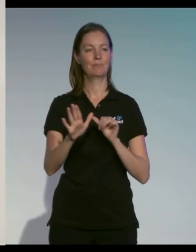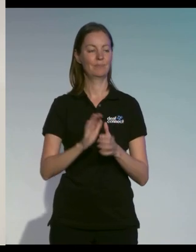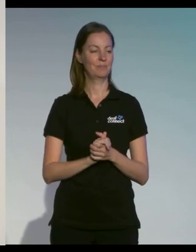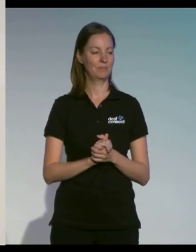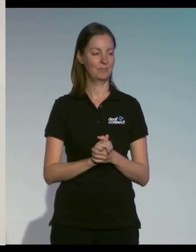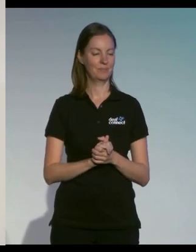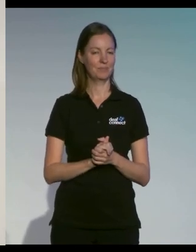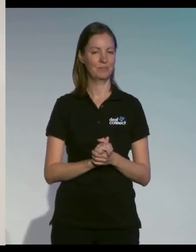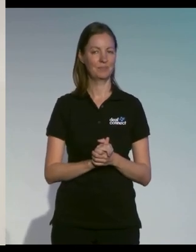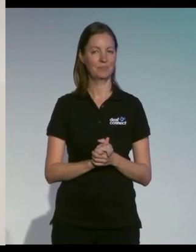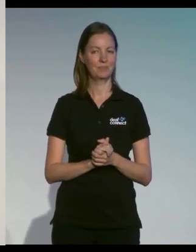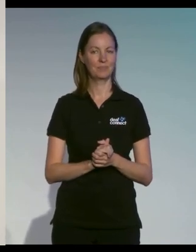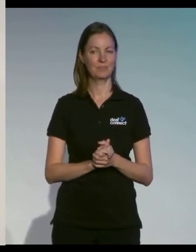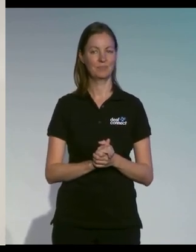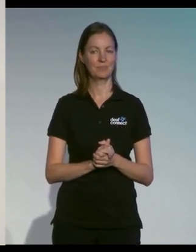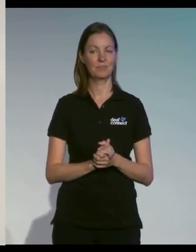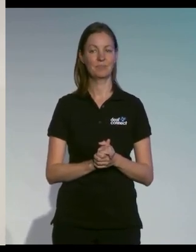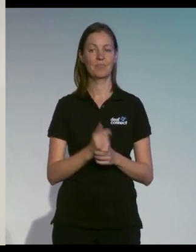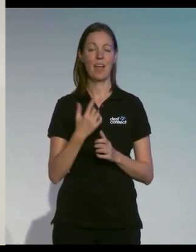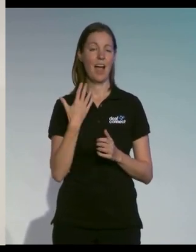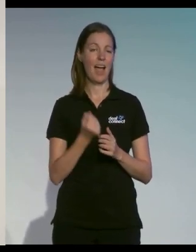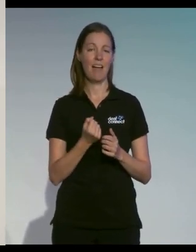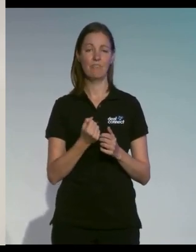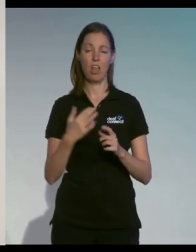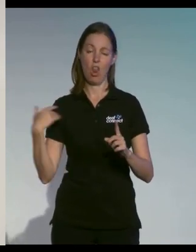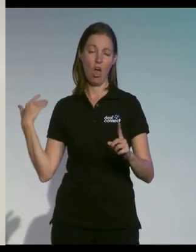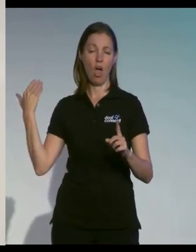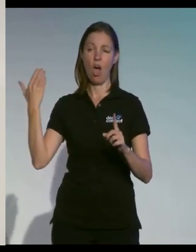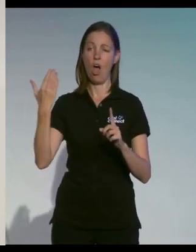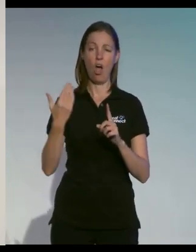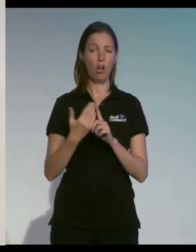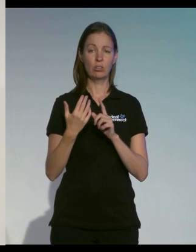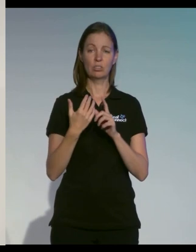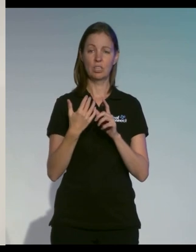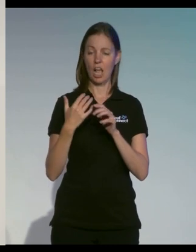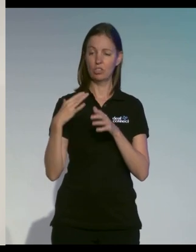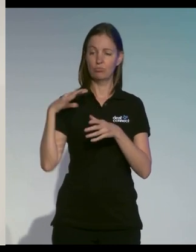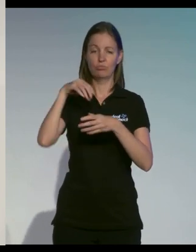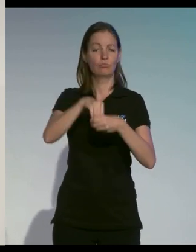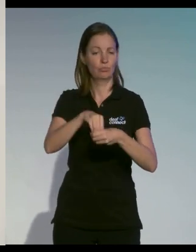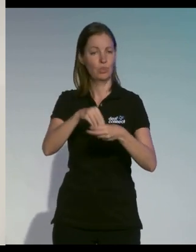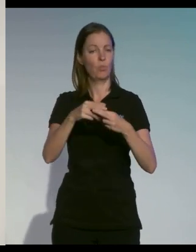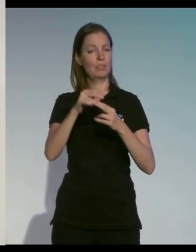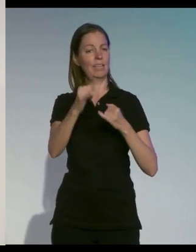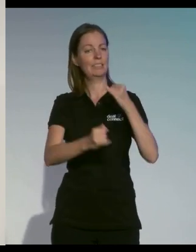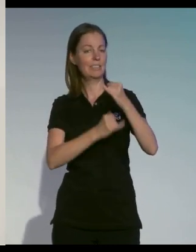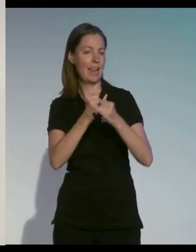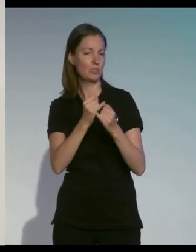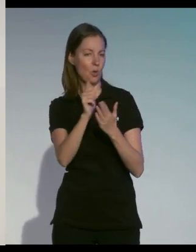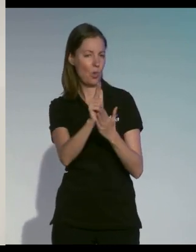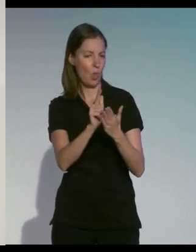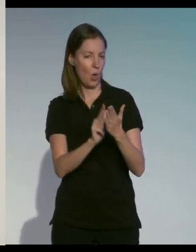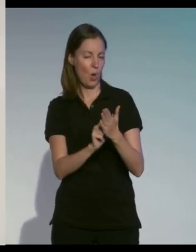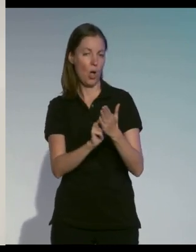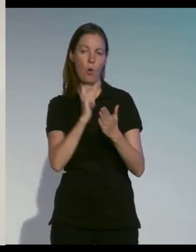Now, I have a very interesting and long association with international law, and it would take much